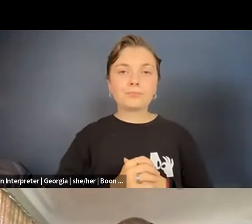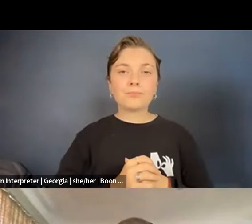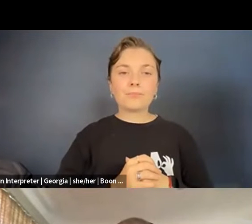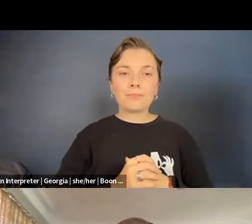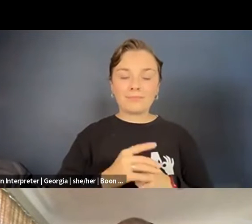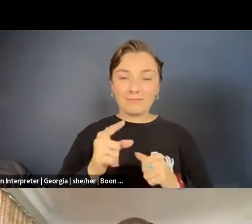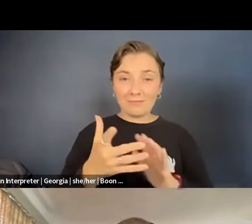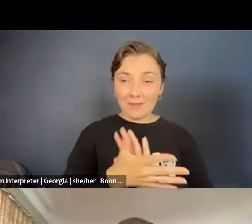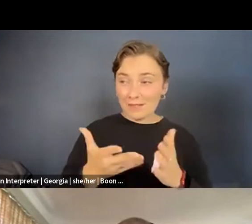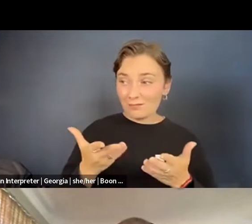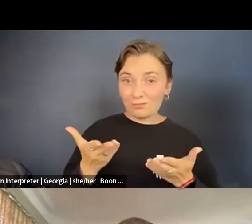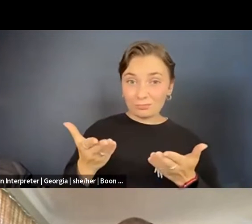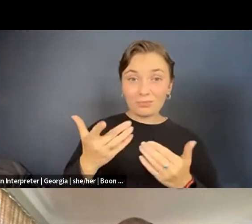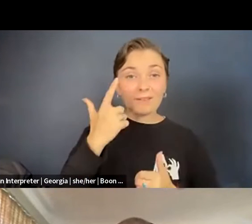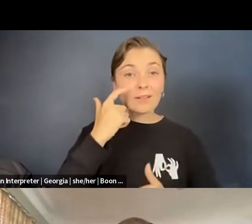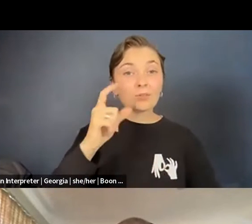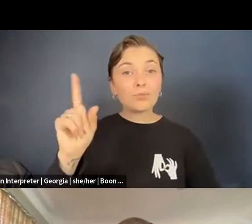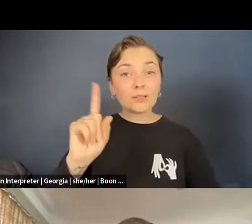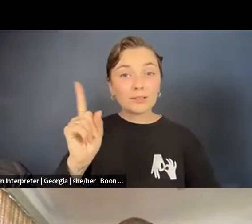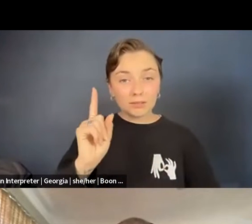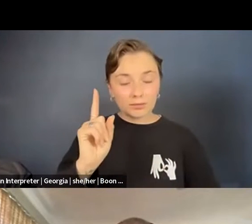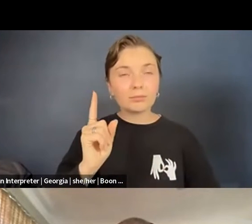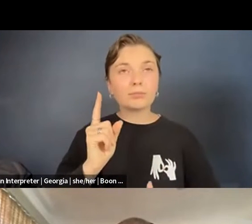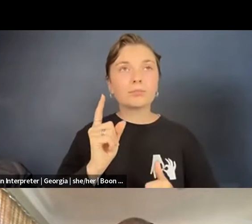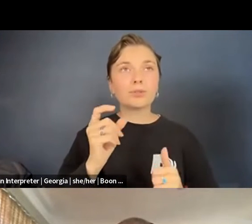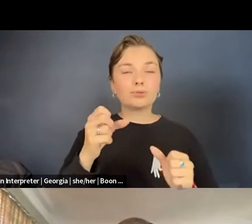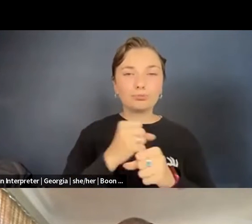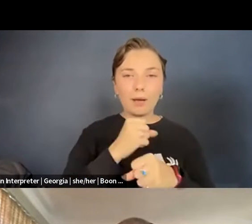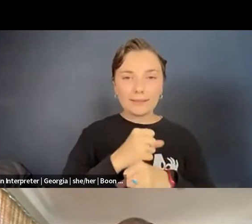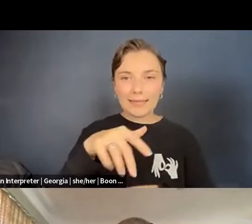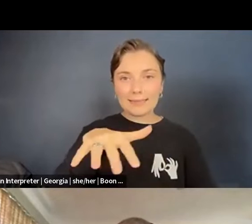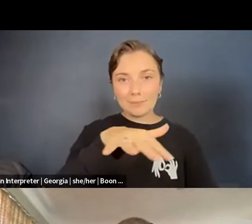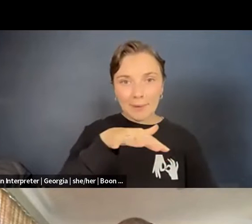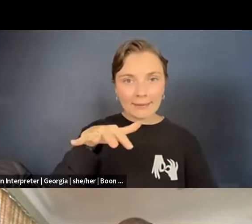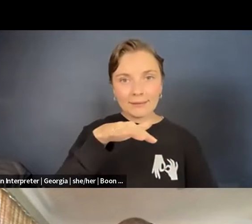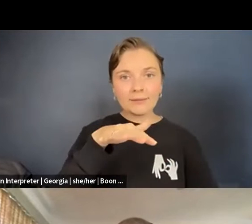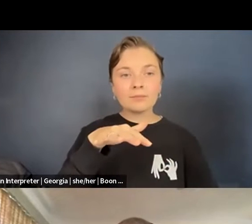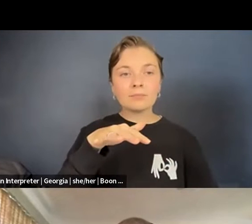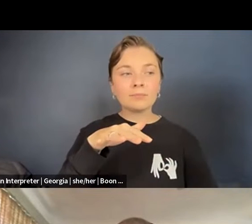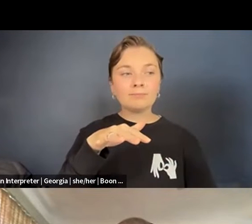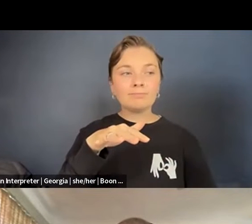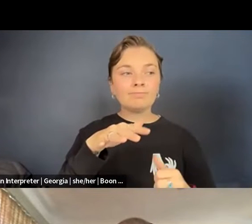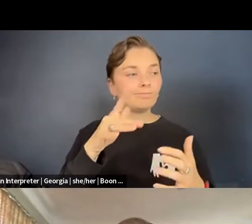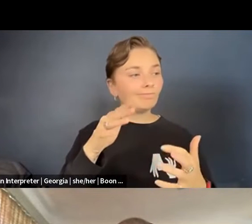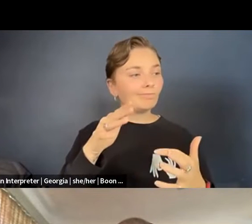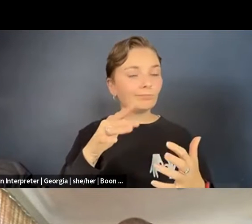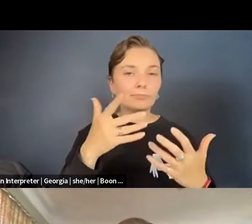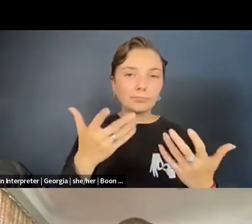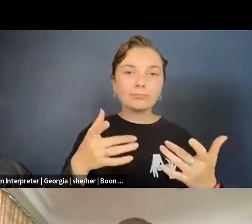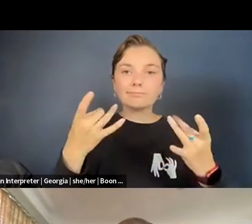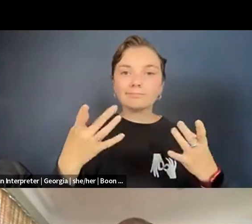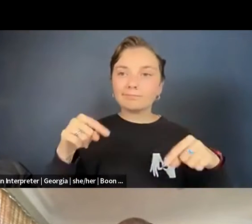what it enabled, what we found is that creating a space that is held and to a